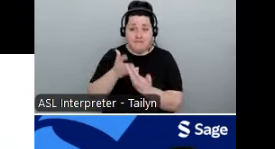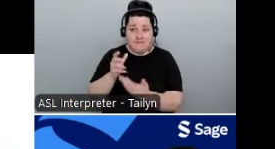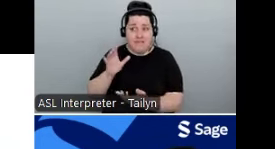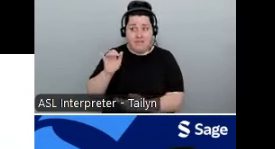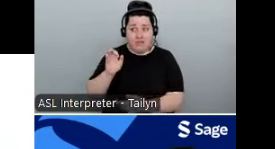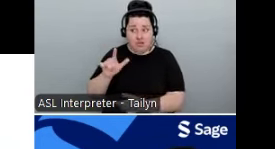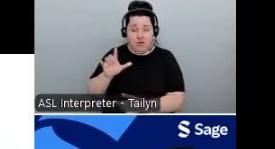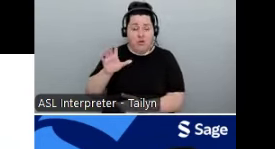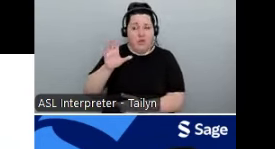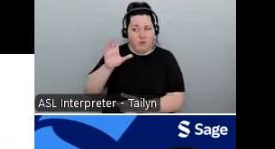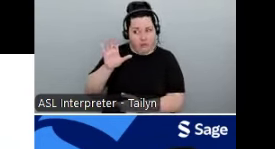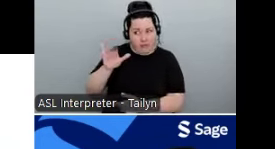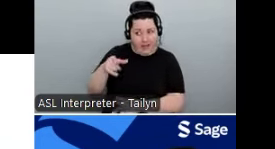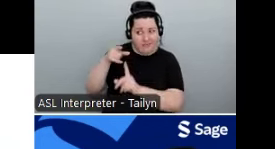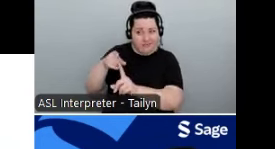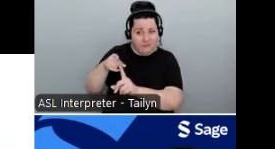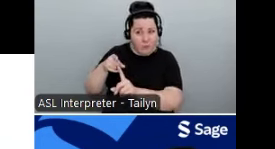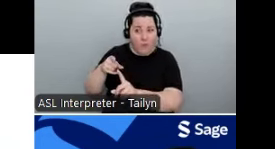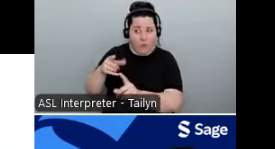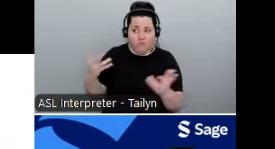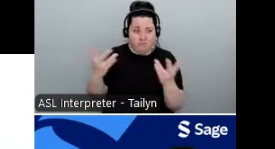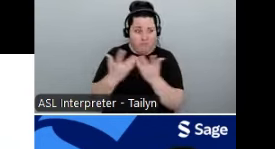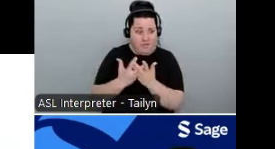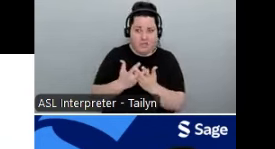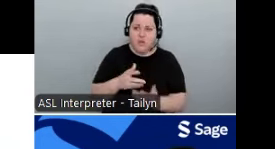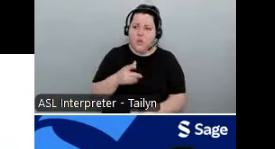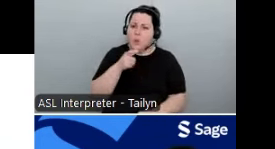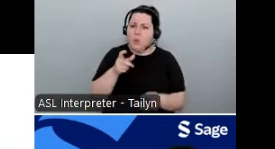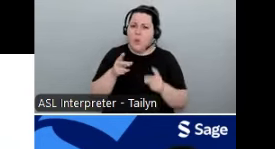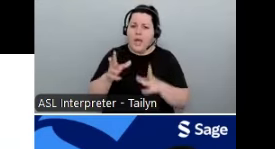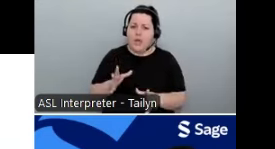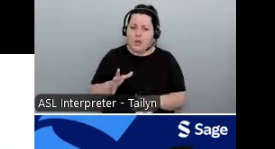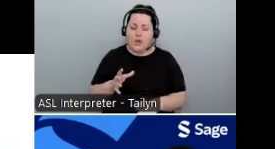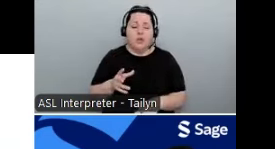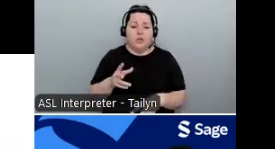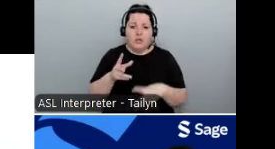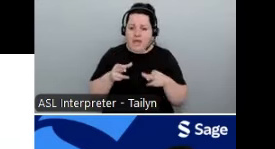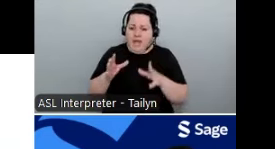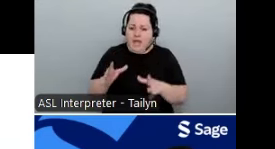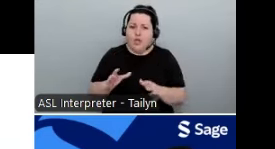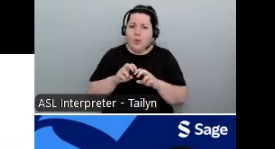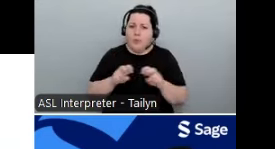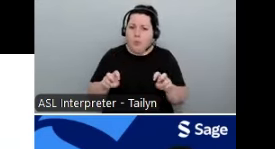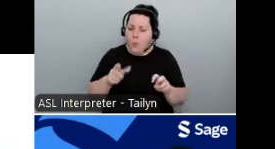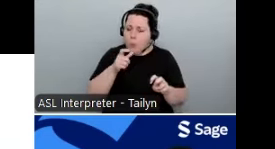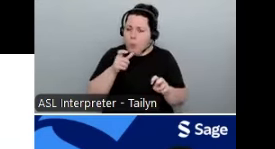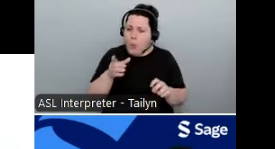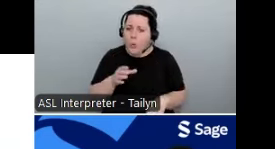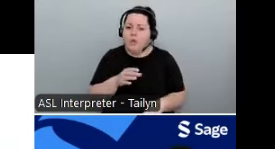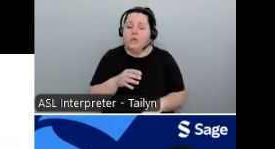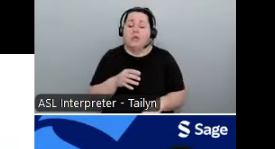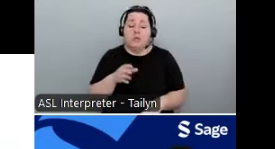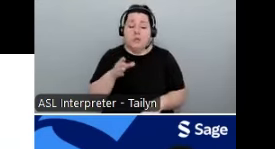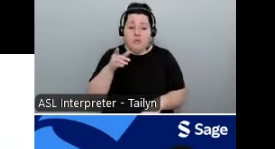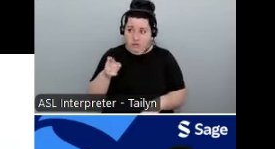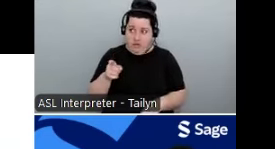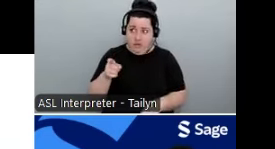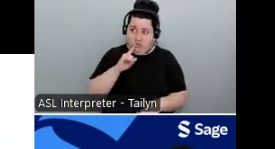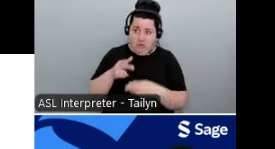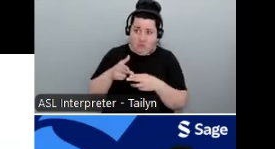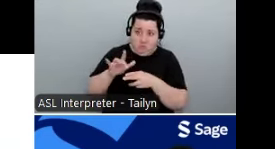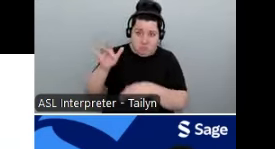journal you are eyeing? Who is the editor? Who sits on the editorial board? Are they highly cited in your field? How diverse